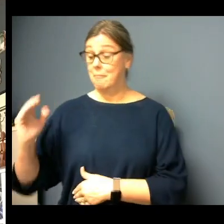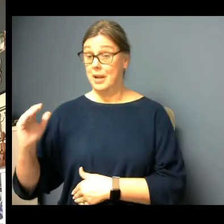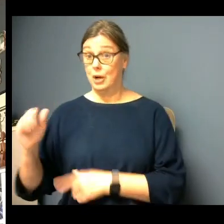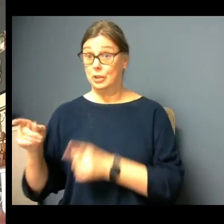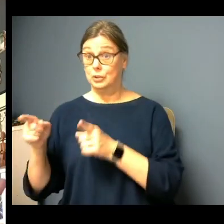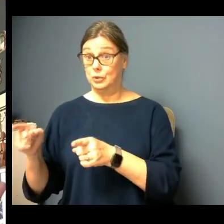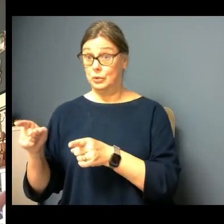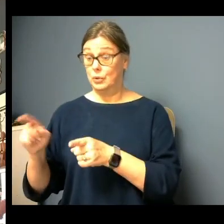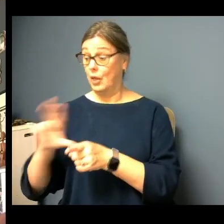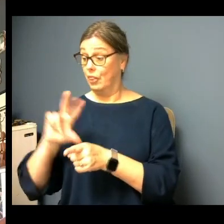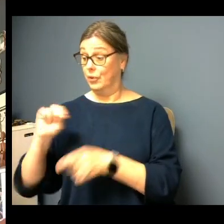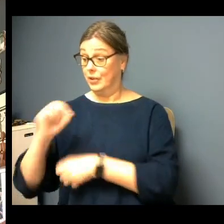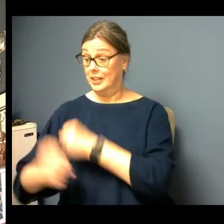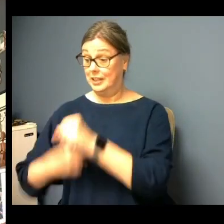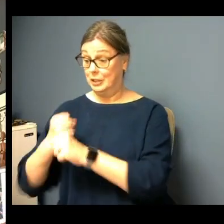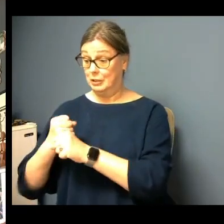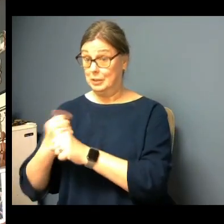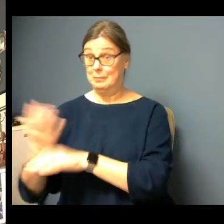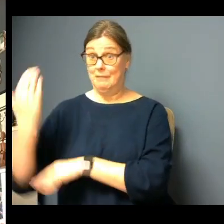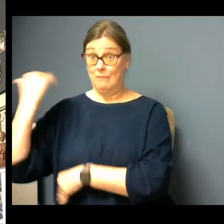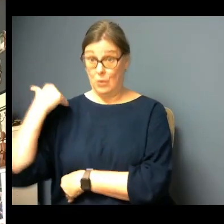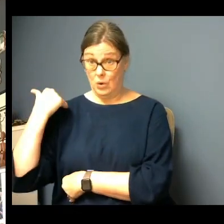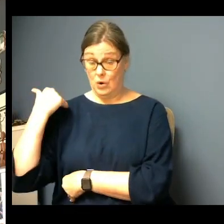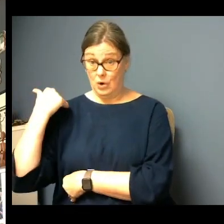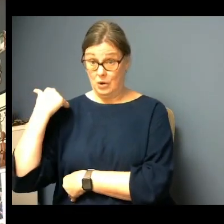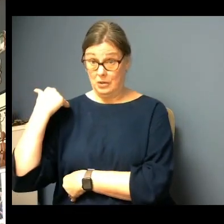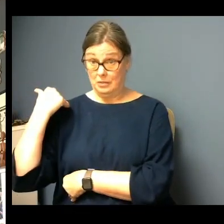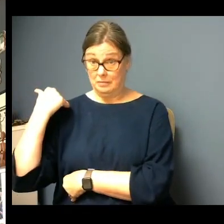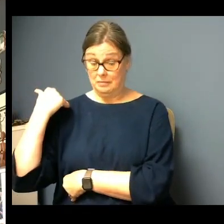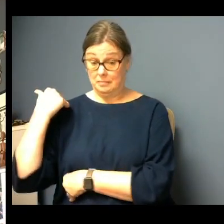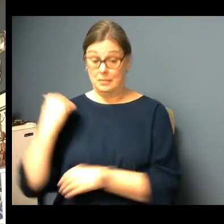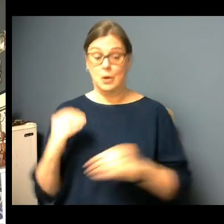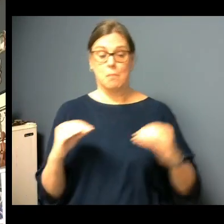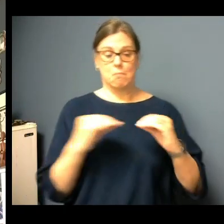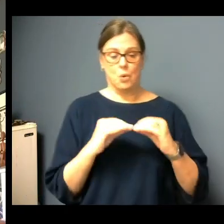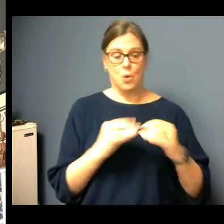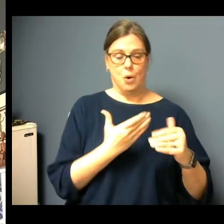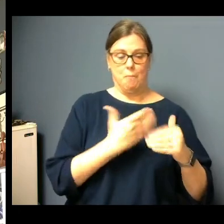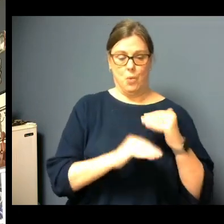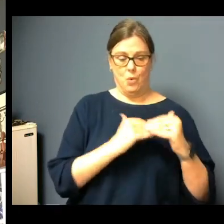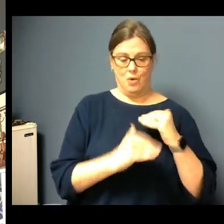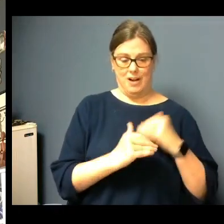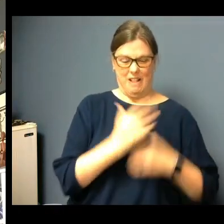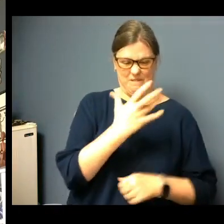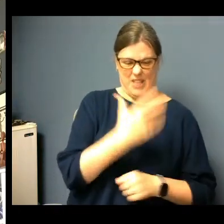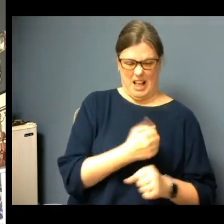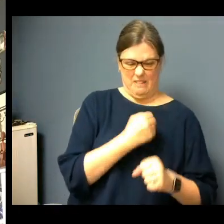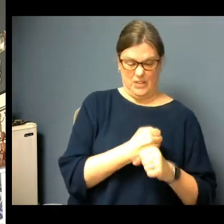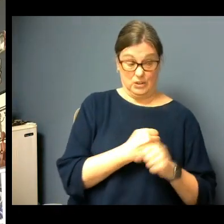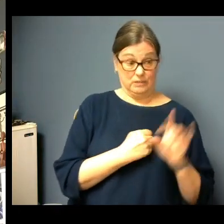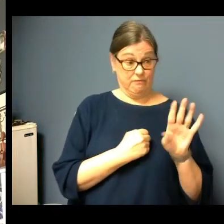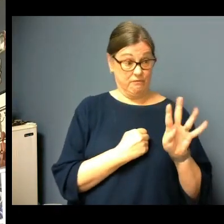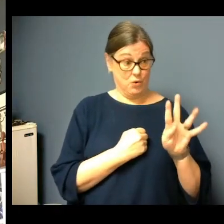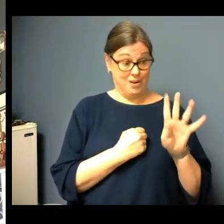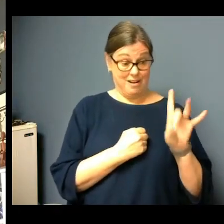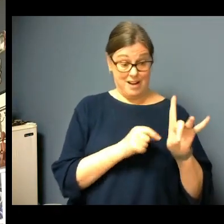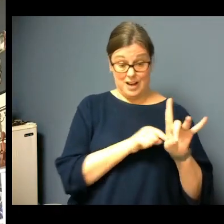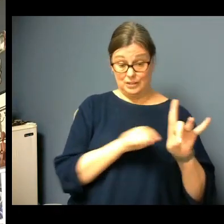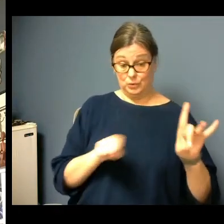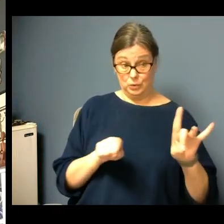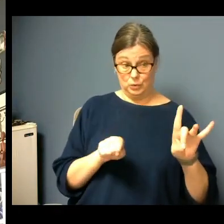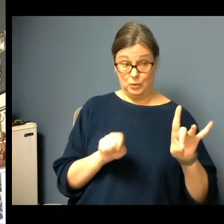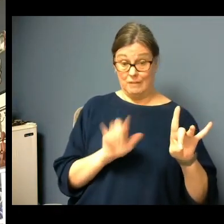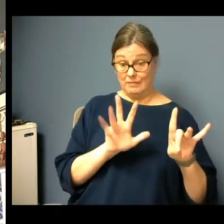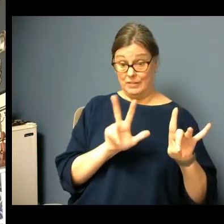in the previous 30 years combined. So that gives you just a sense, right? 1948 to 1953, more babies born in